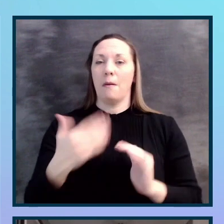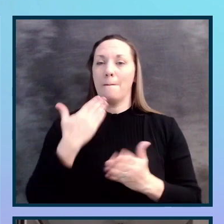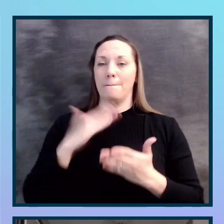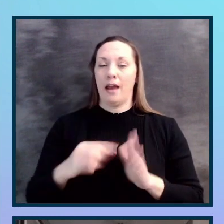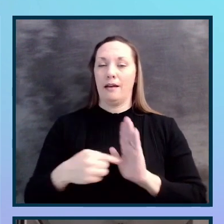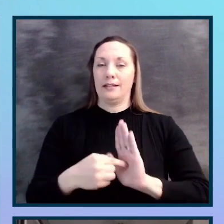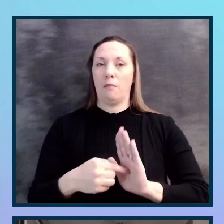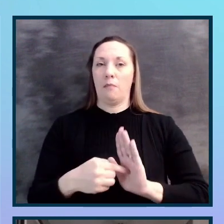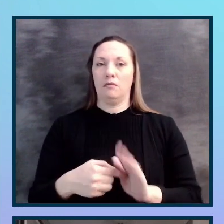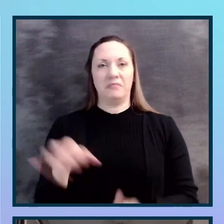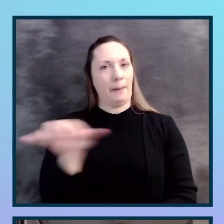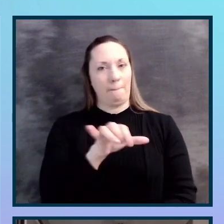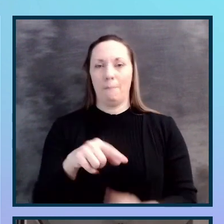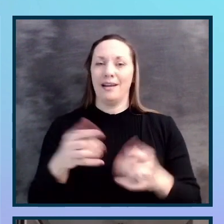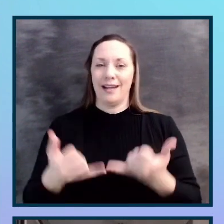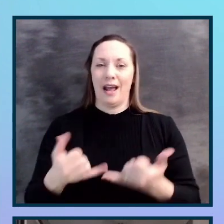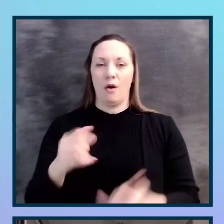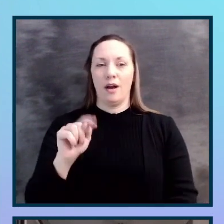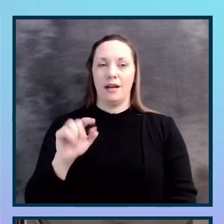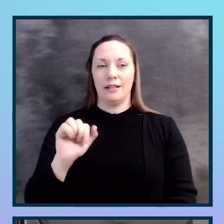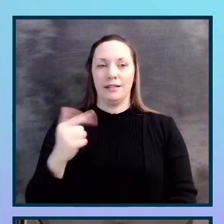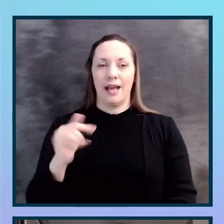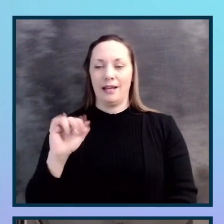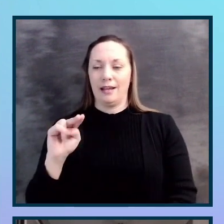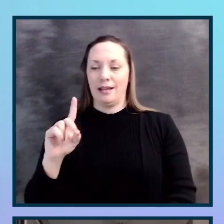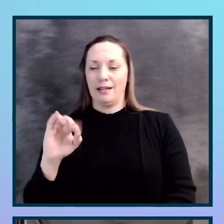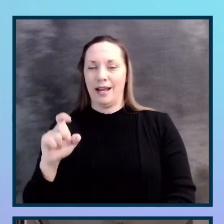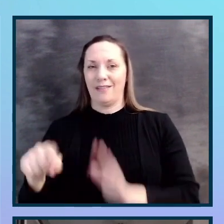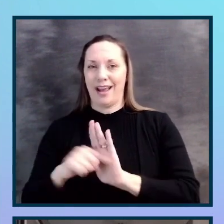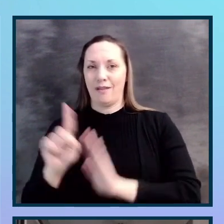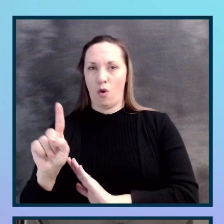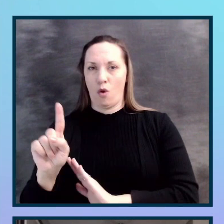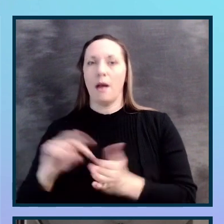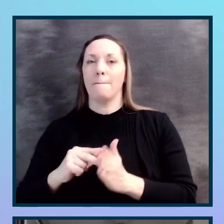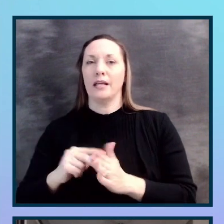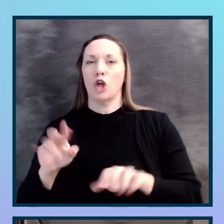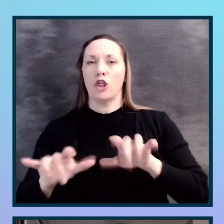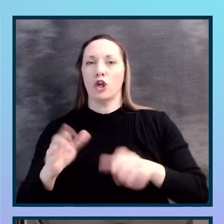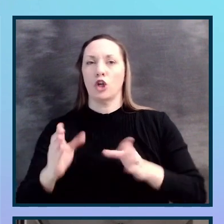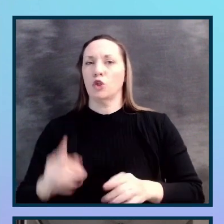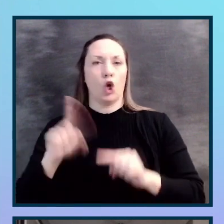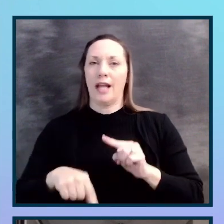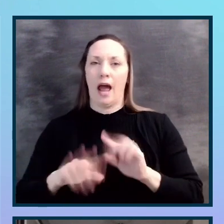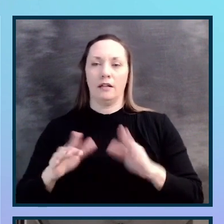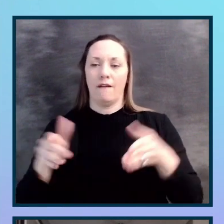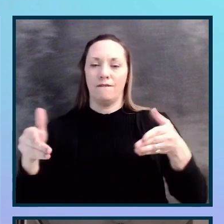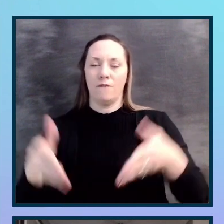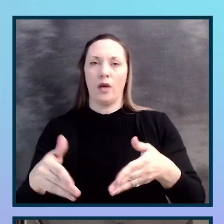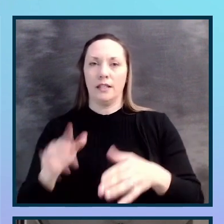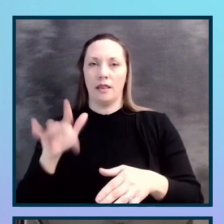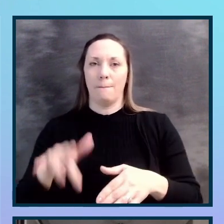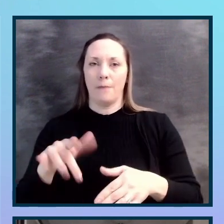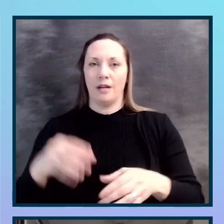thing, but now has a tab index of -1. In this case, you would not be able to focus the button inside of the iframe using a